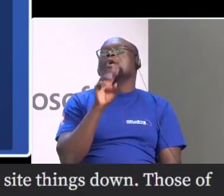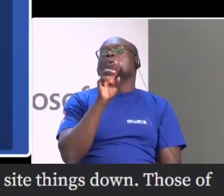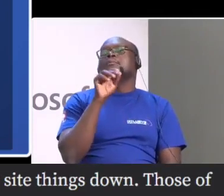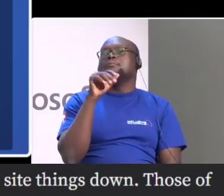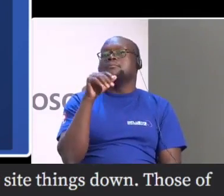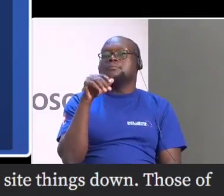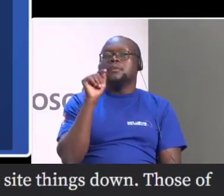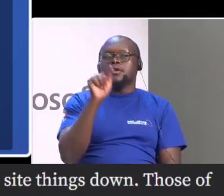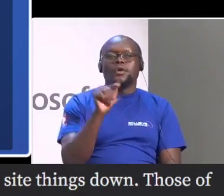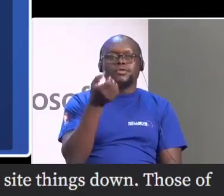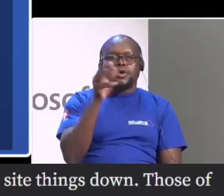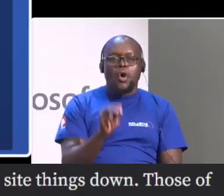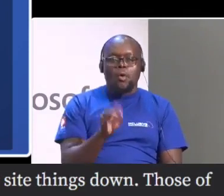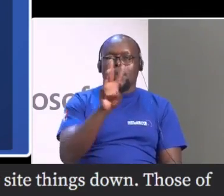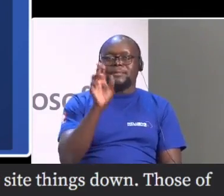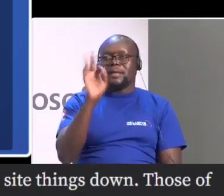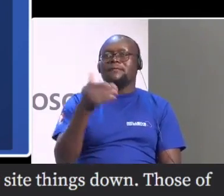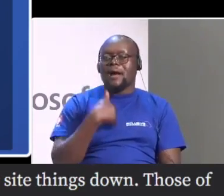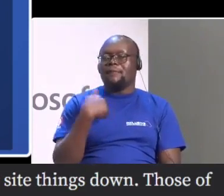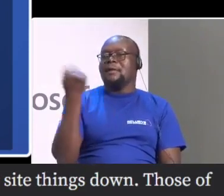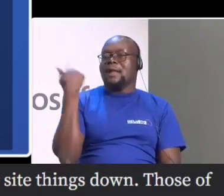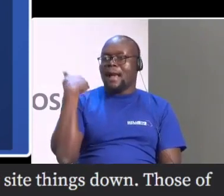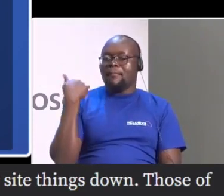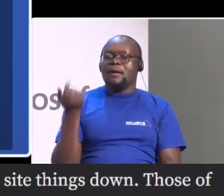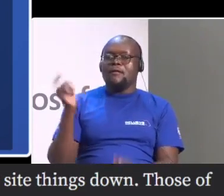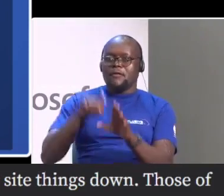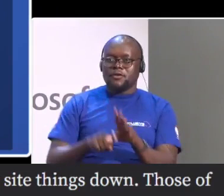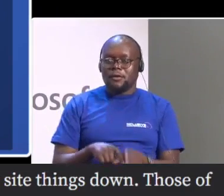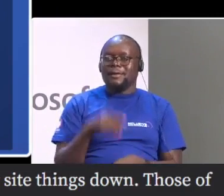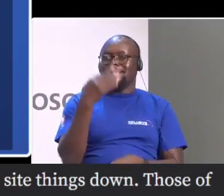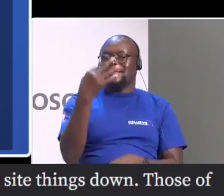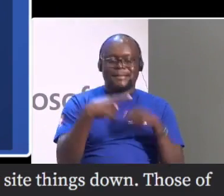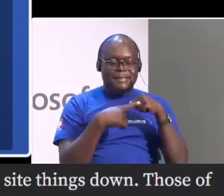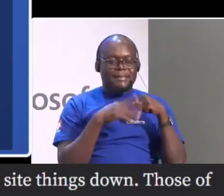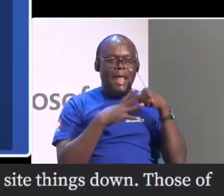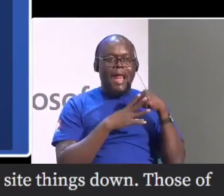website. If there's a number for joining, it's